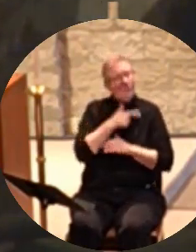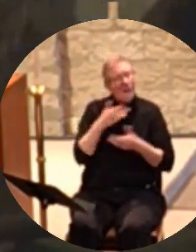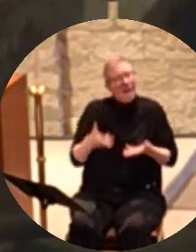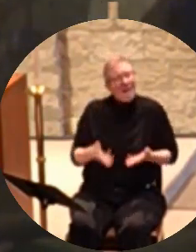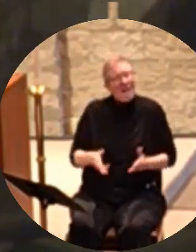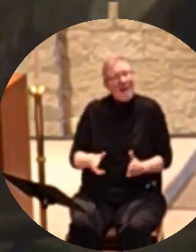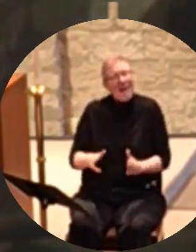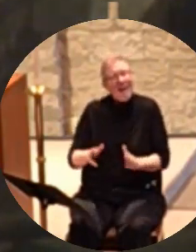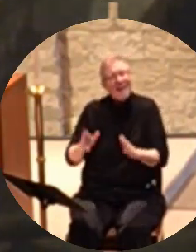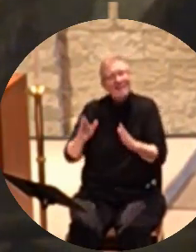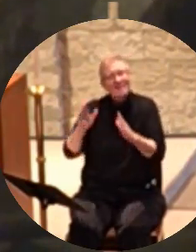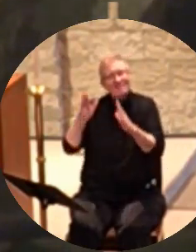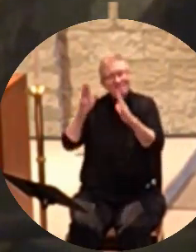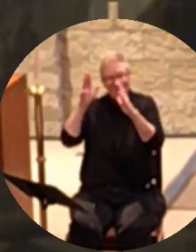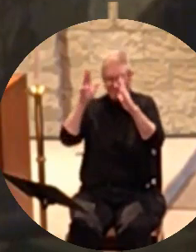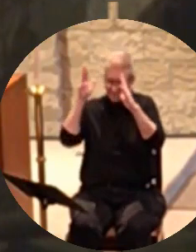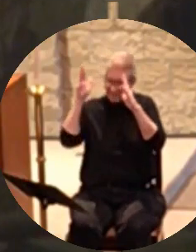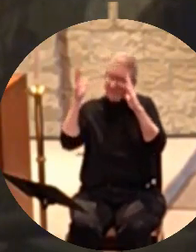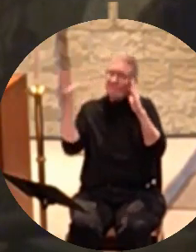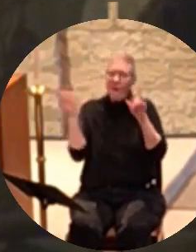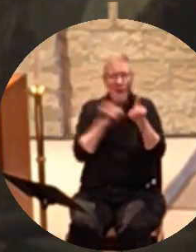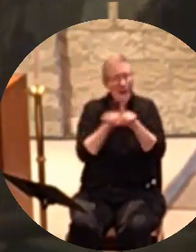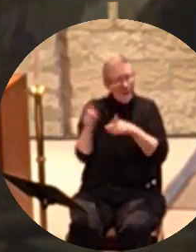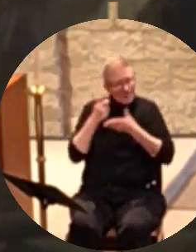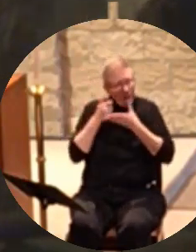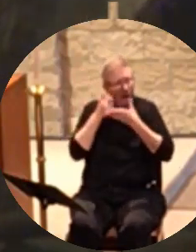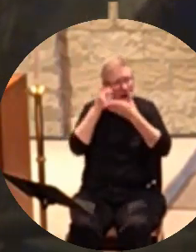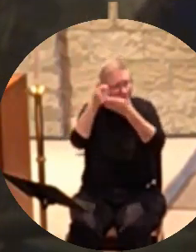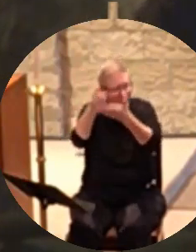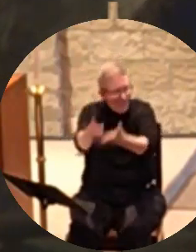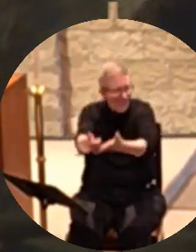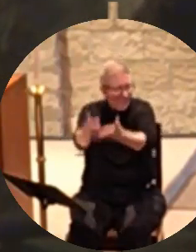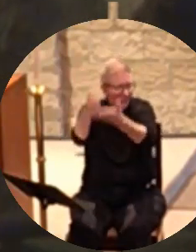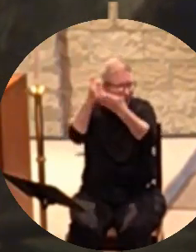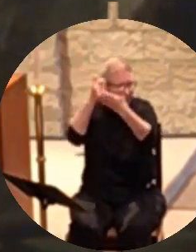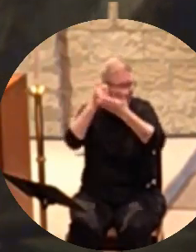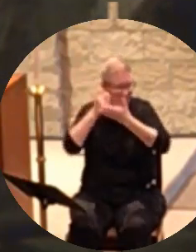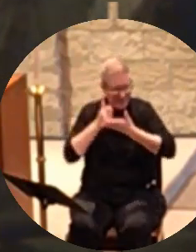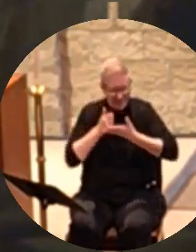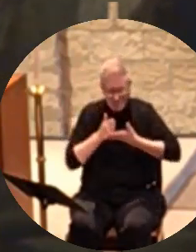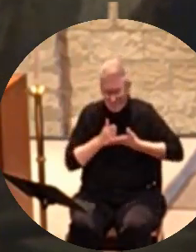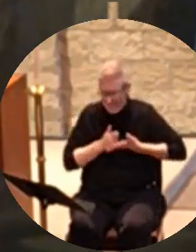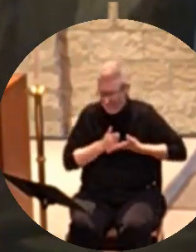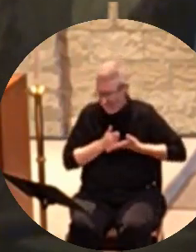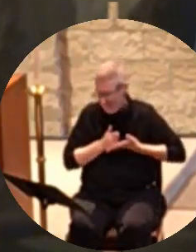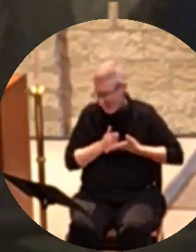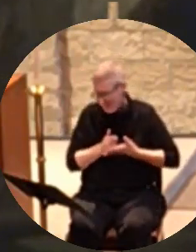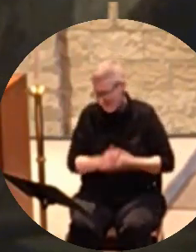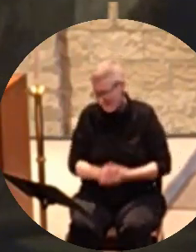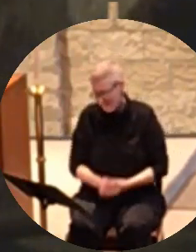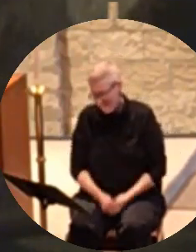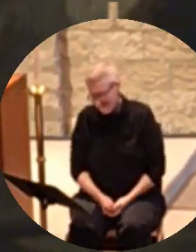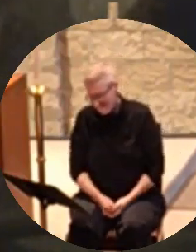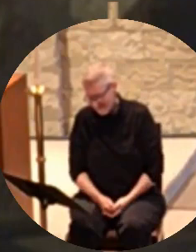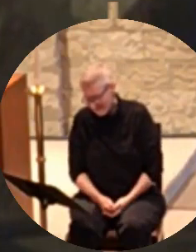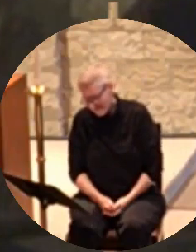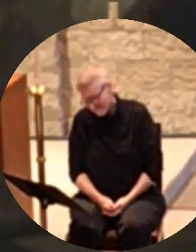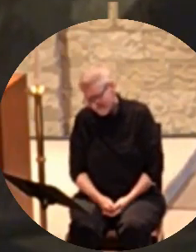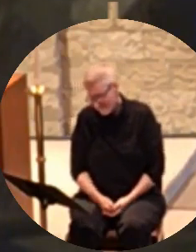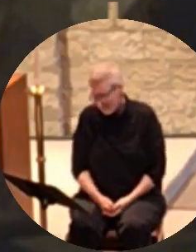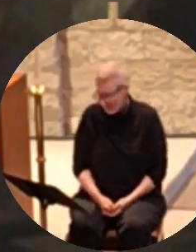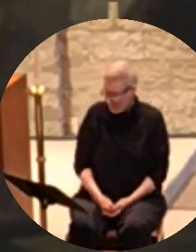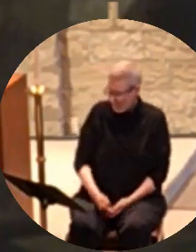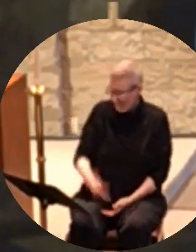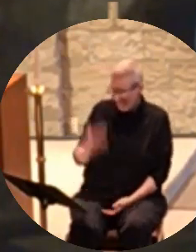and we help them in return. Well, I don't know if I believe